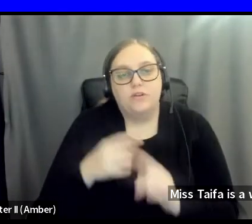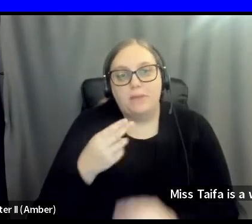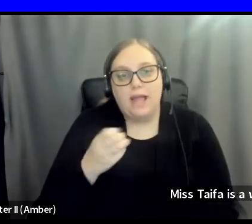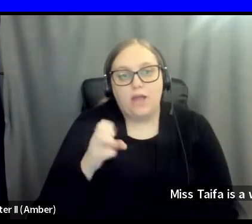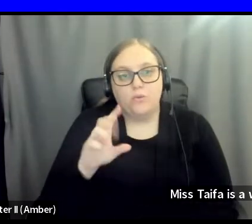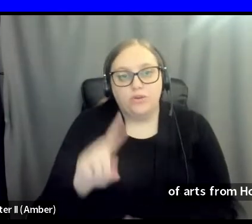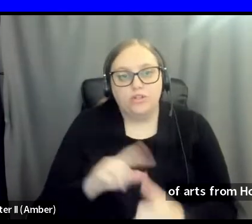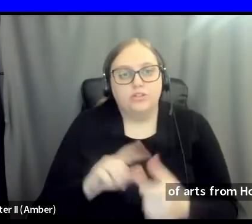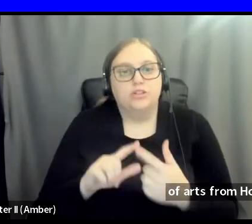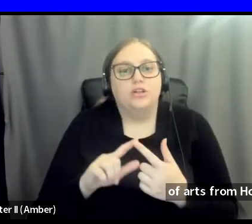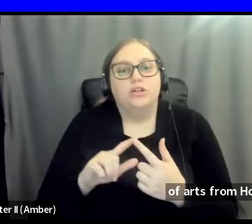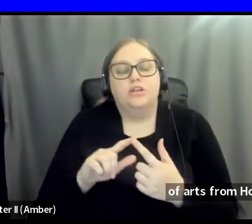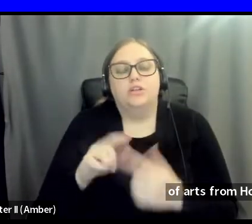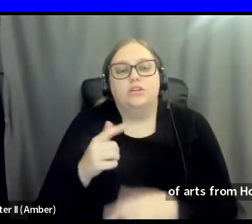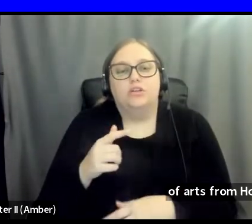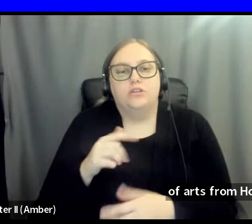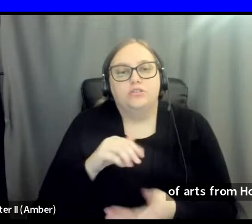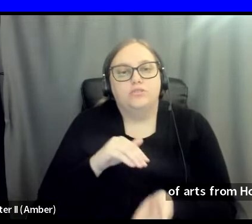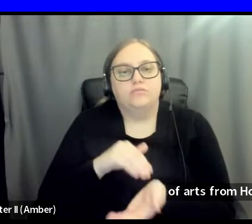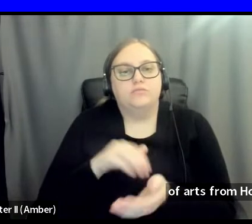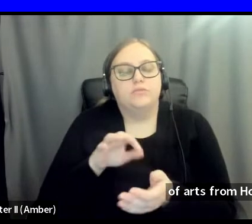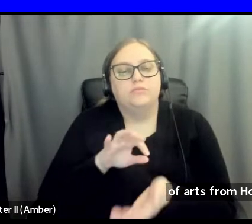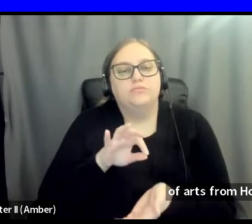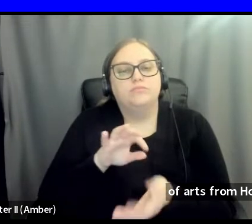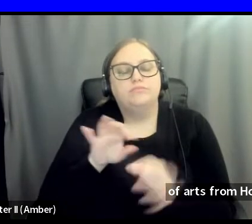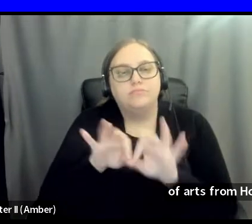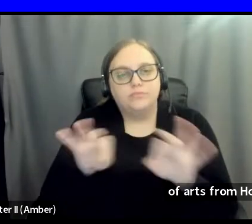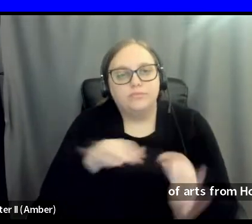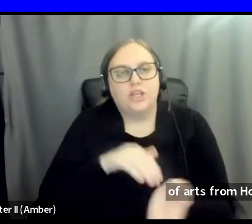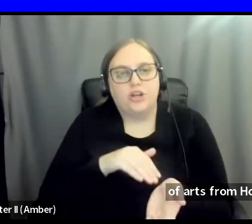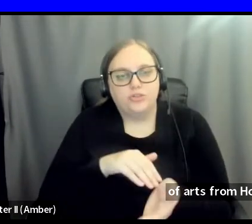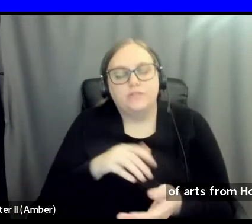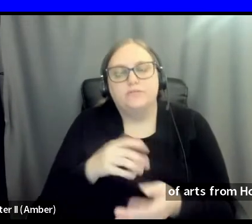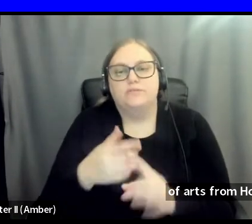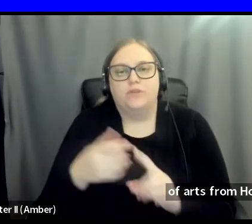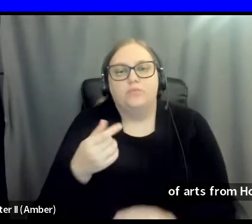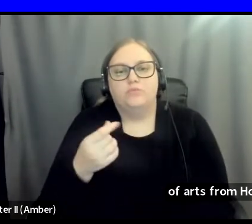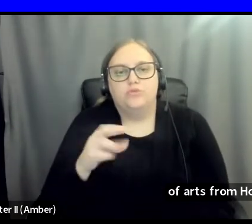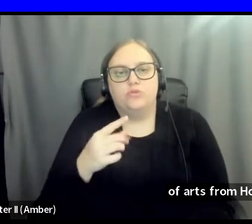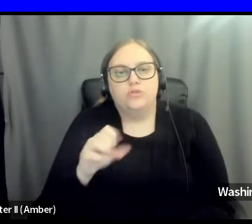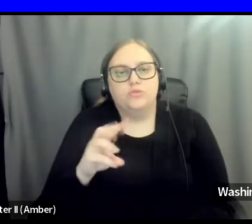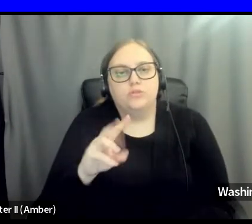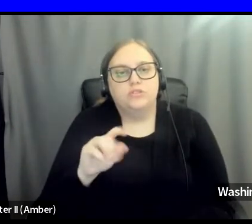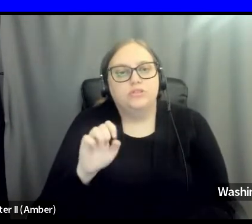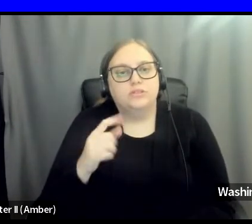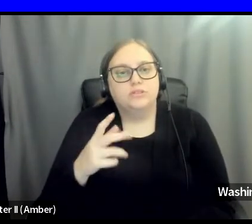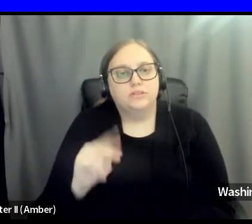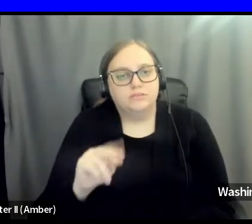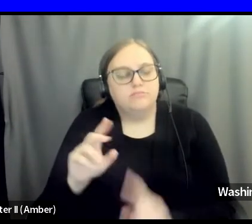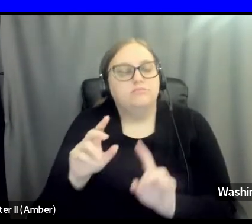George Washington University Law School. She has served as a